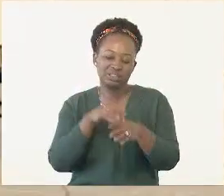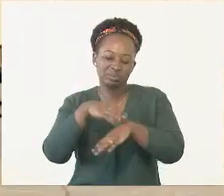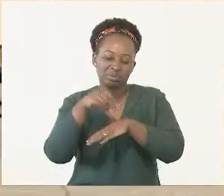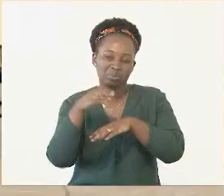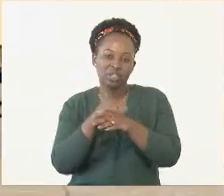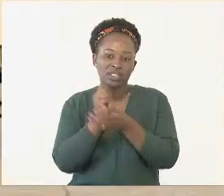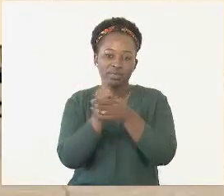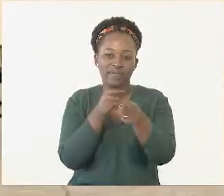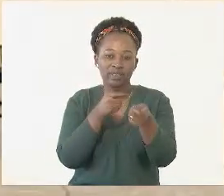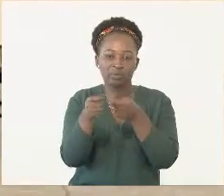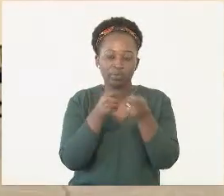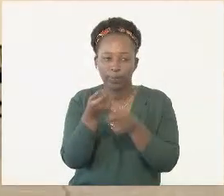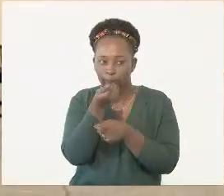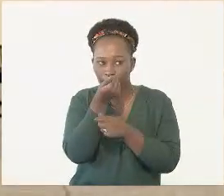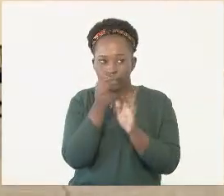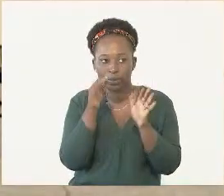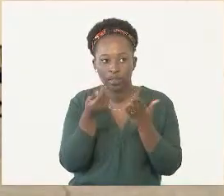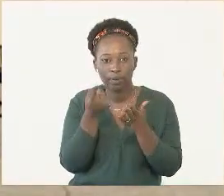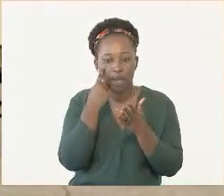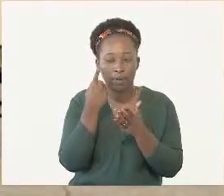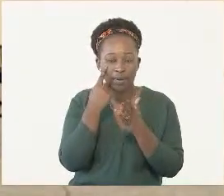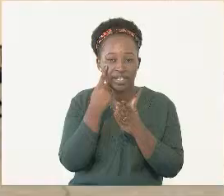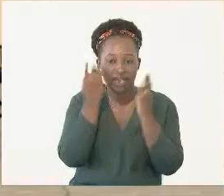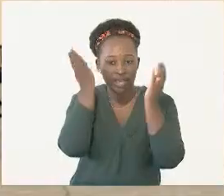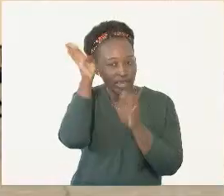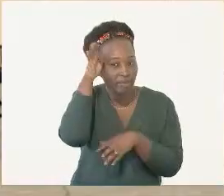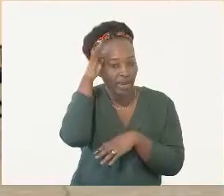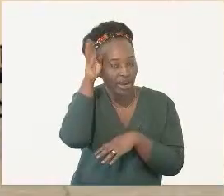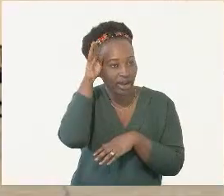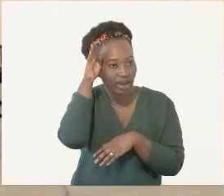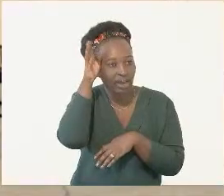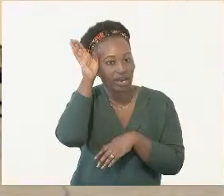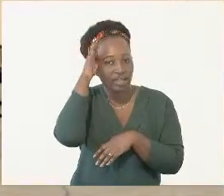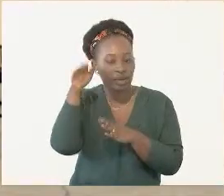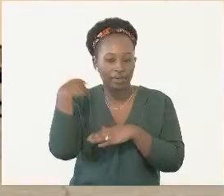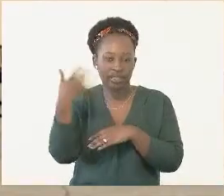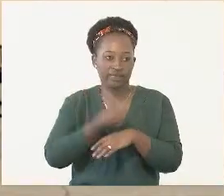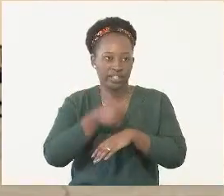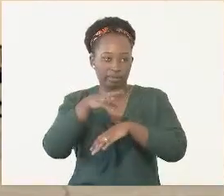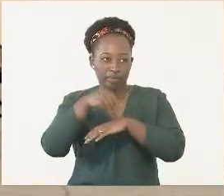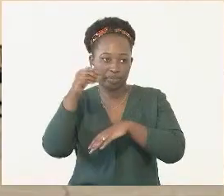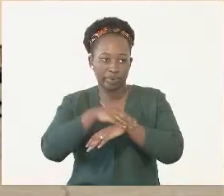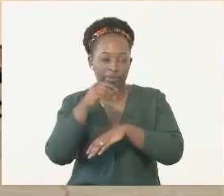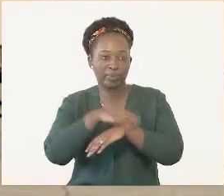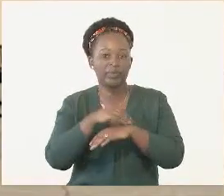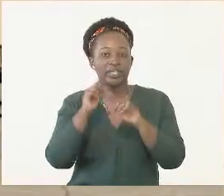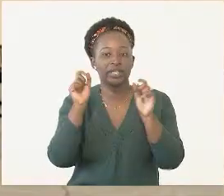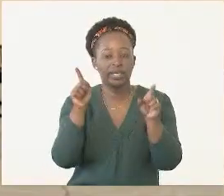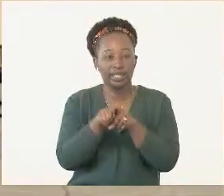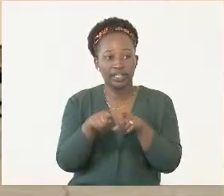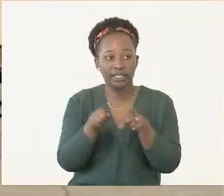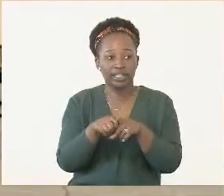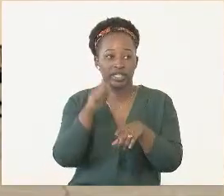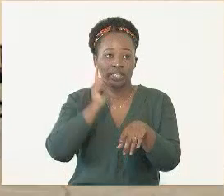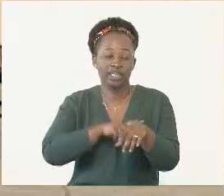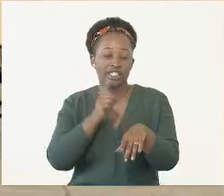body temperature? You have ever seen a dog? A dog, its body is covered by the fur. And a dog, when it is too hot, the